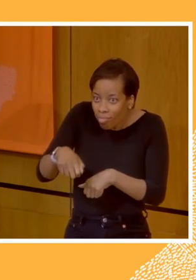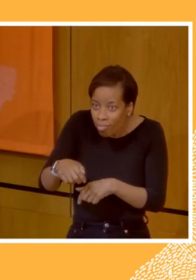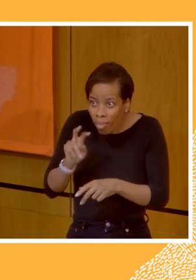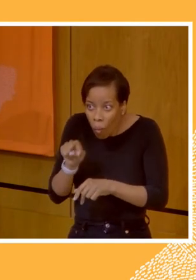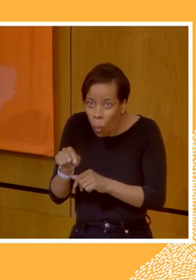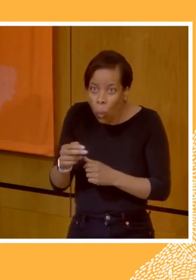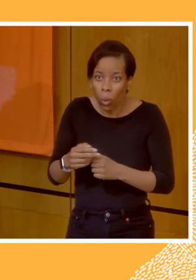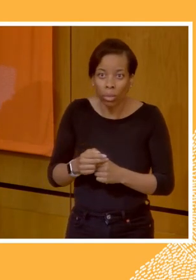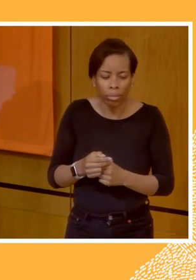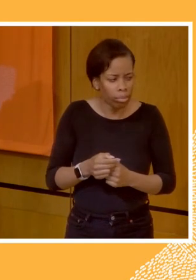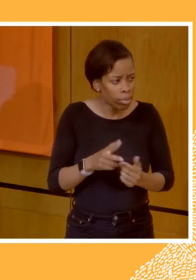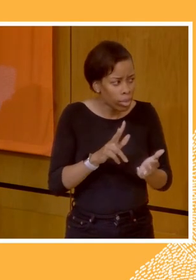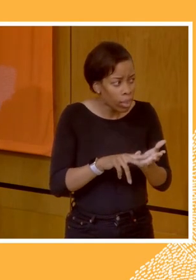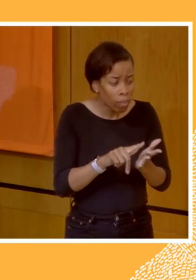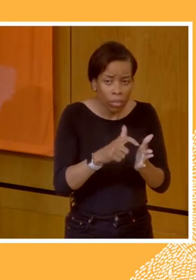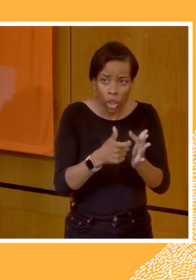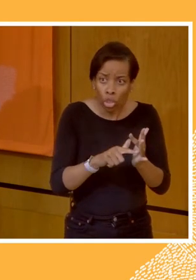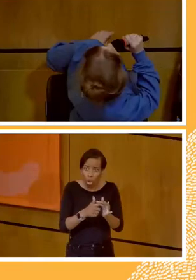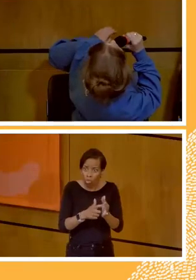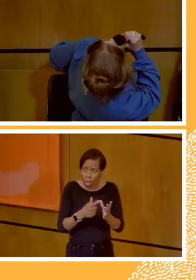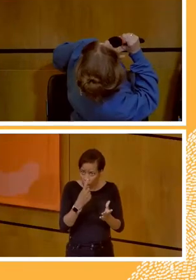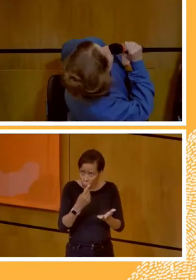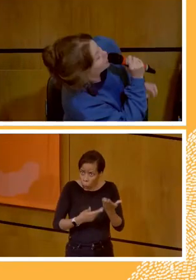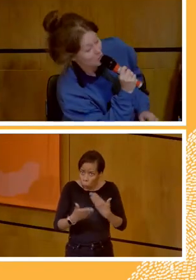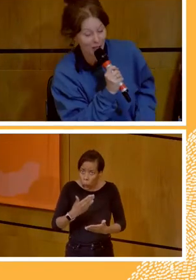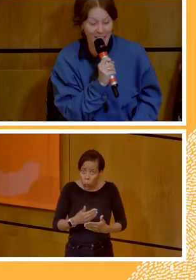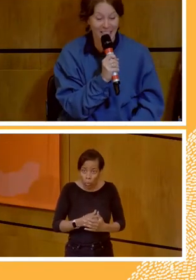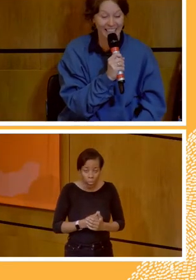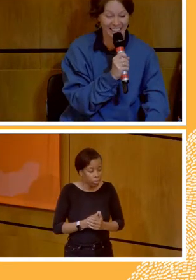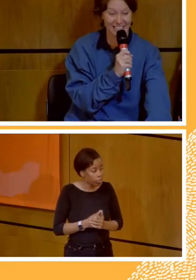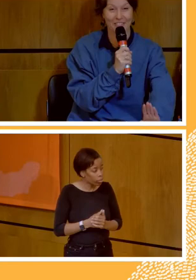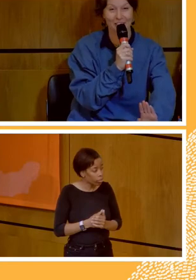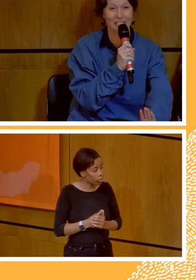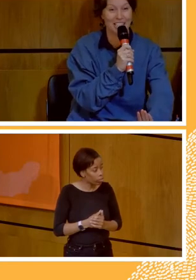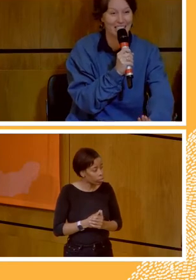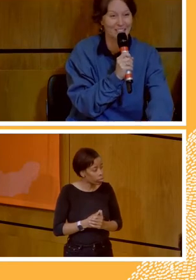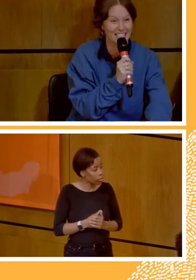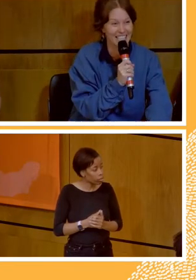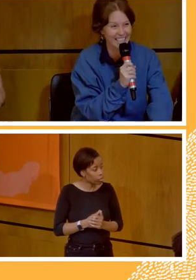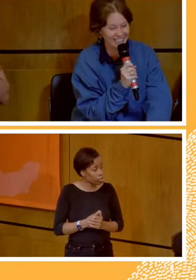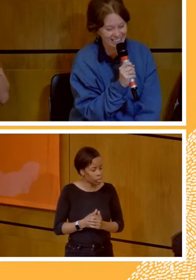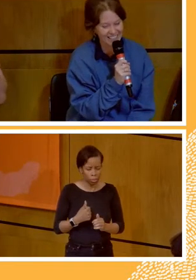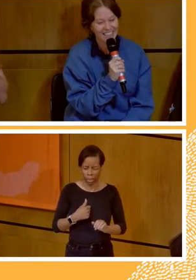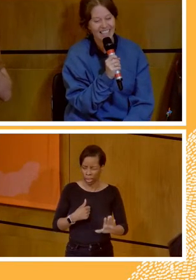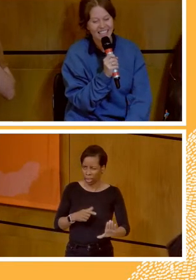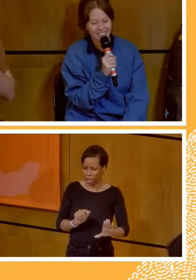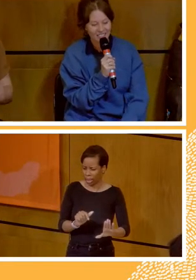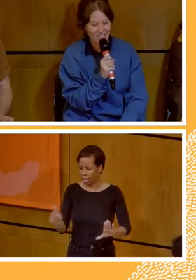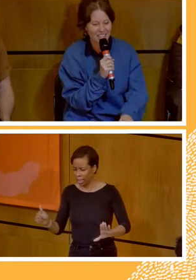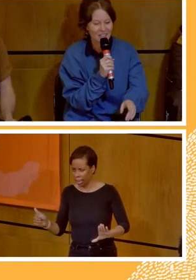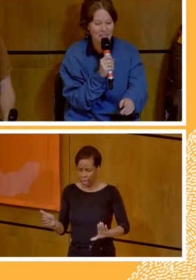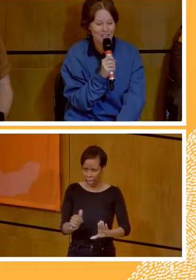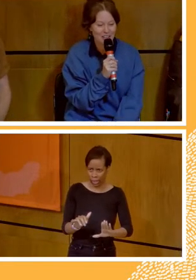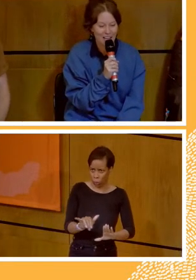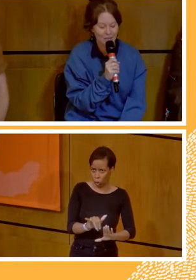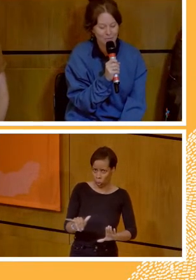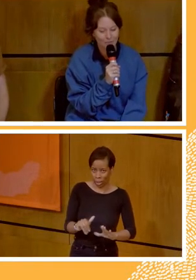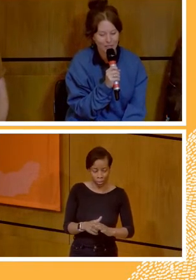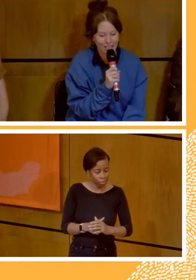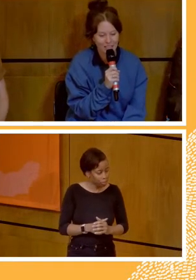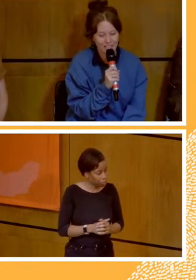on. Yes, so left to right, it's confusing because I'm seeing it here as well. We'll start